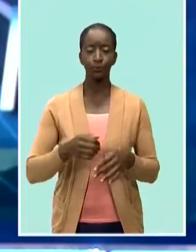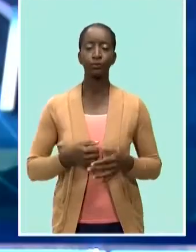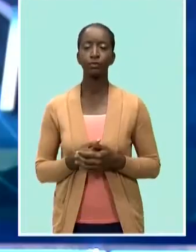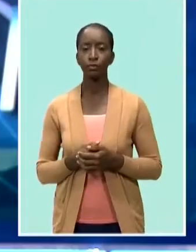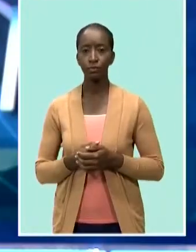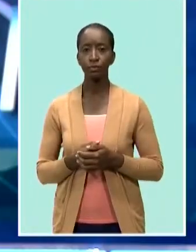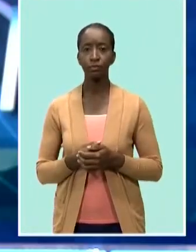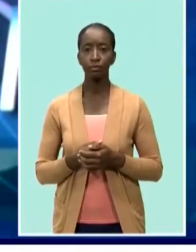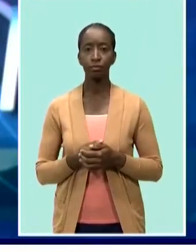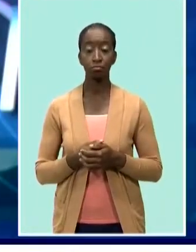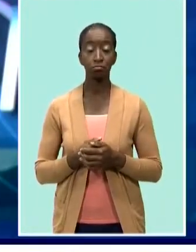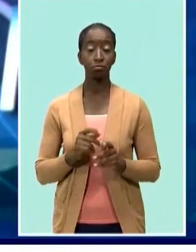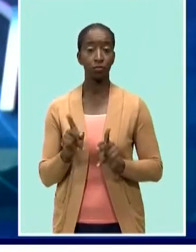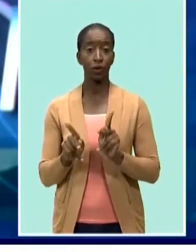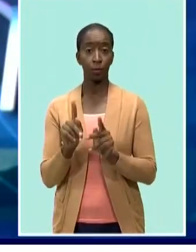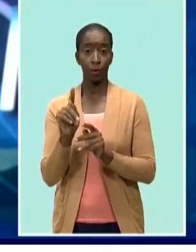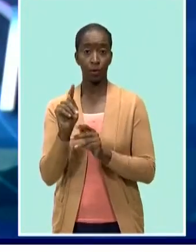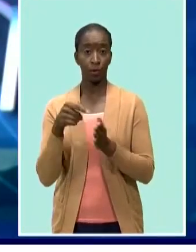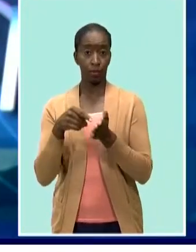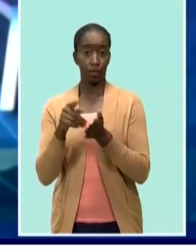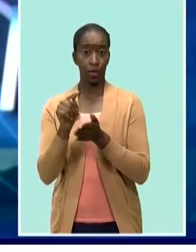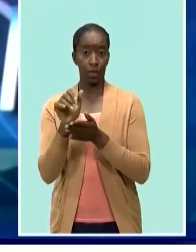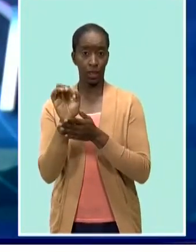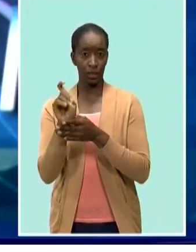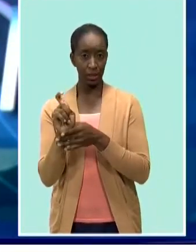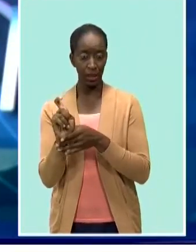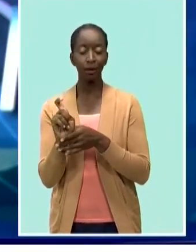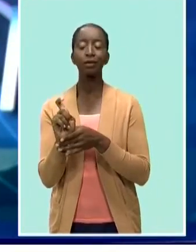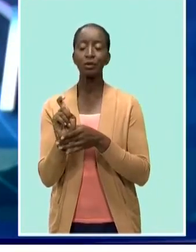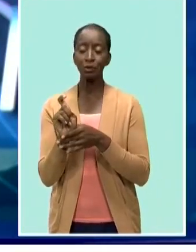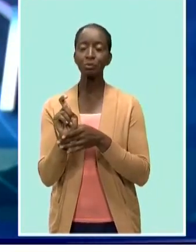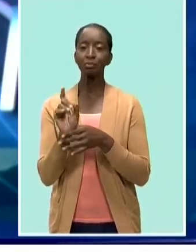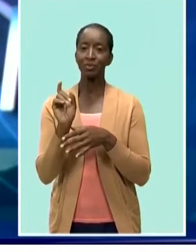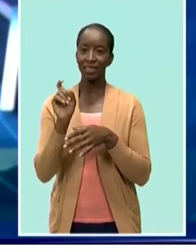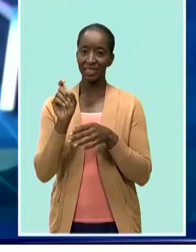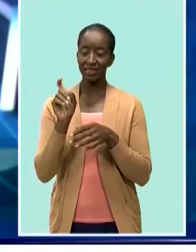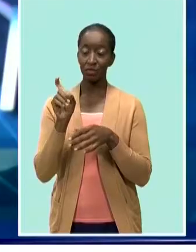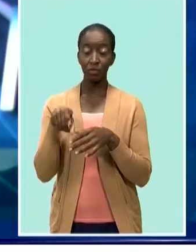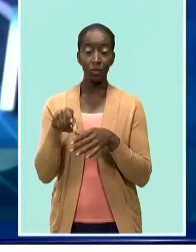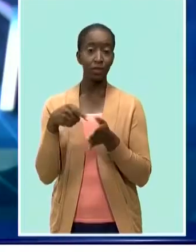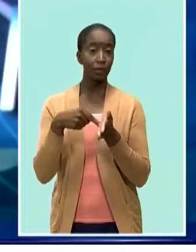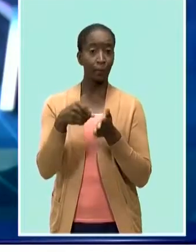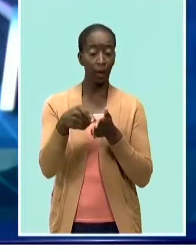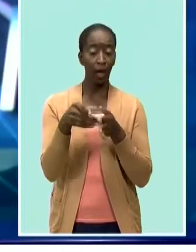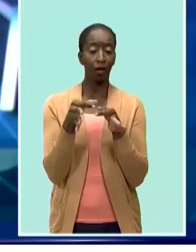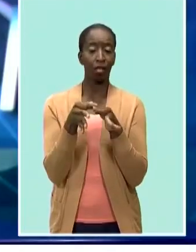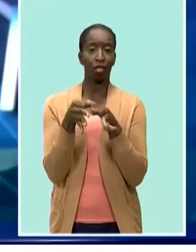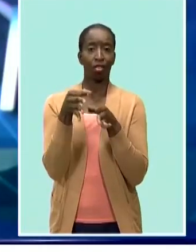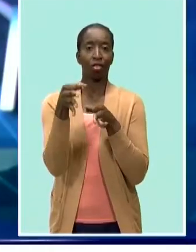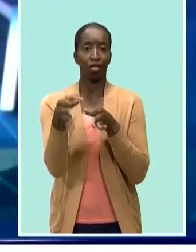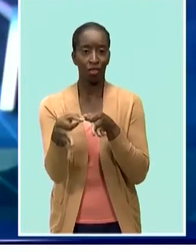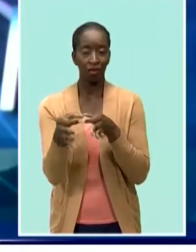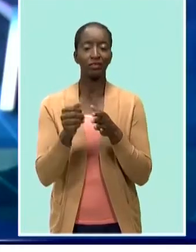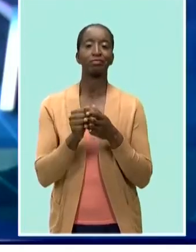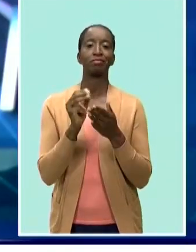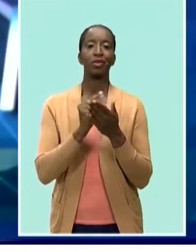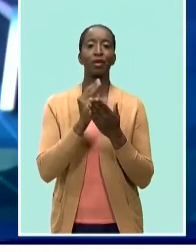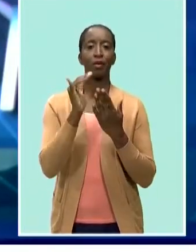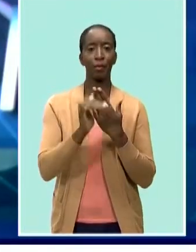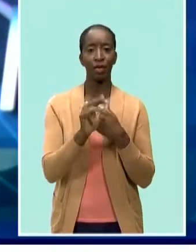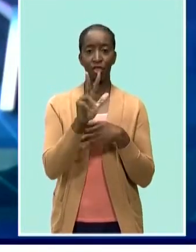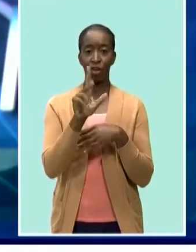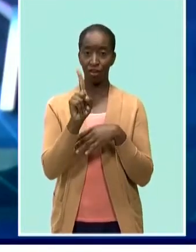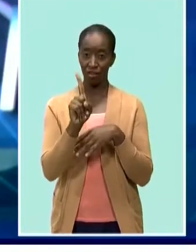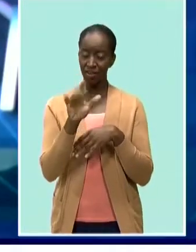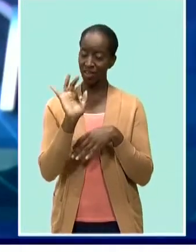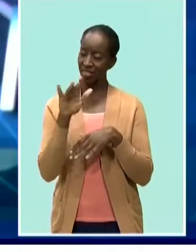Taxpayers have been given an extra month to file their personal income tax for the year 2018. They now have until May the 31st. The